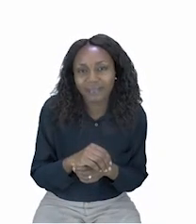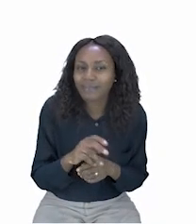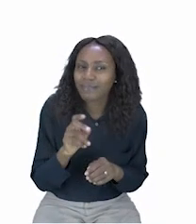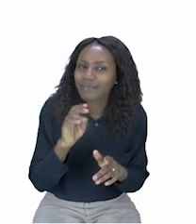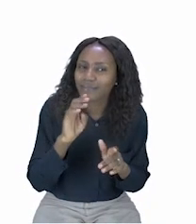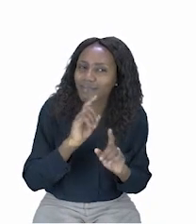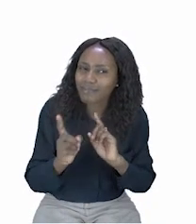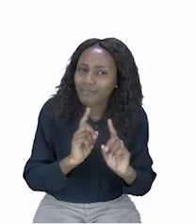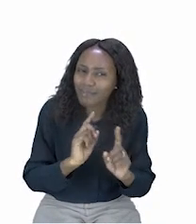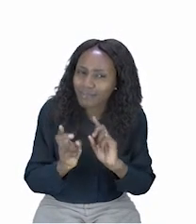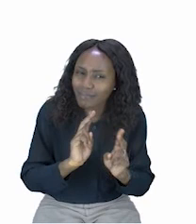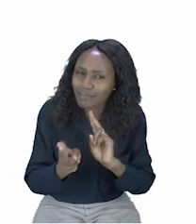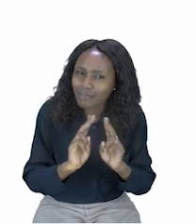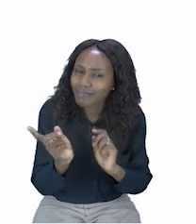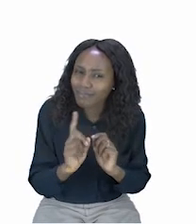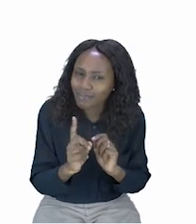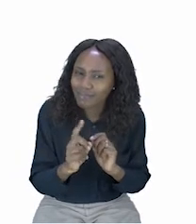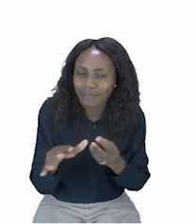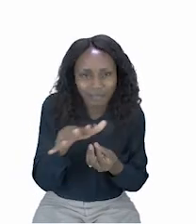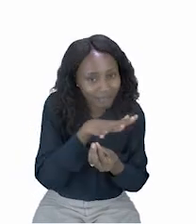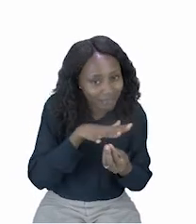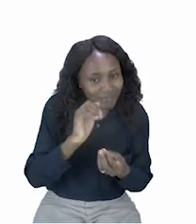my family, and we are going to read it